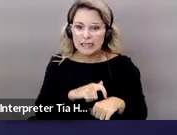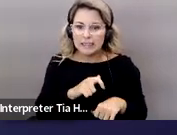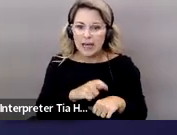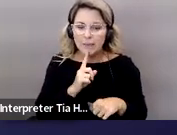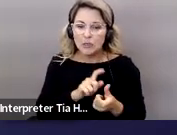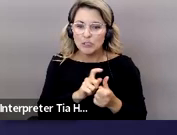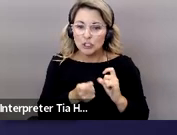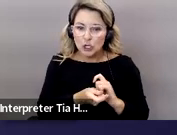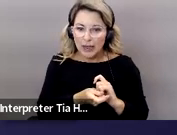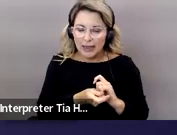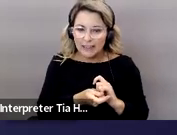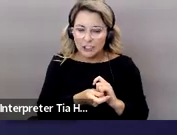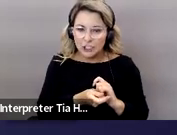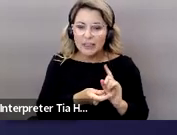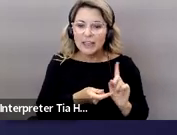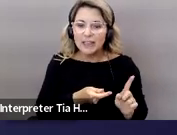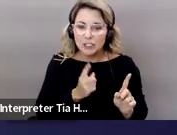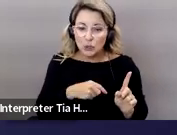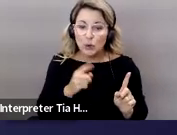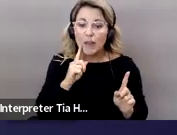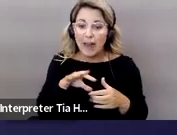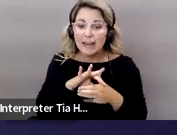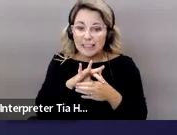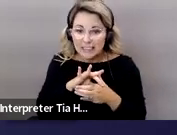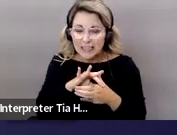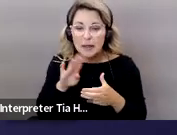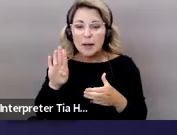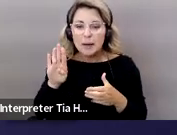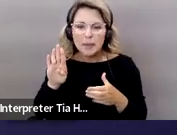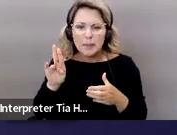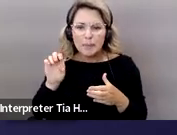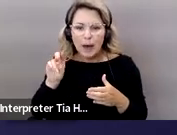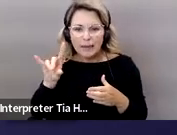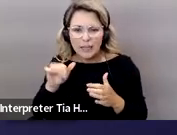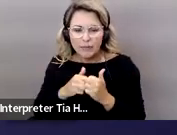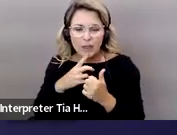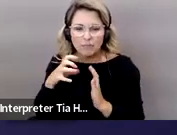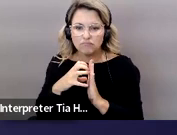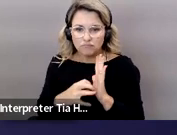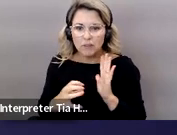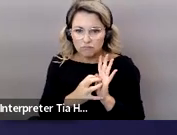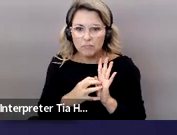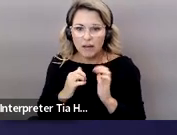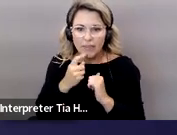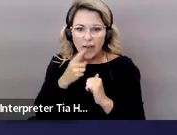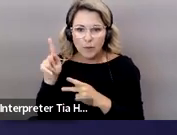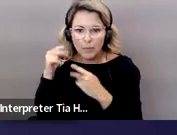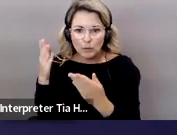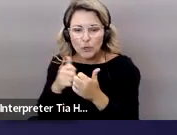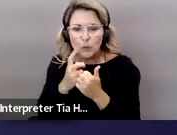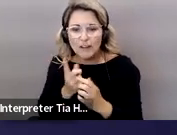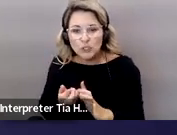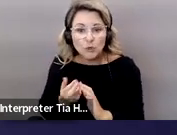proposal, you want to make sure you've made a commensurate change in the abstract. So very important way to start, and it seems like kind